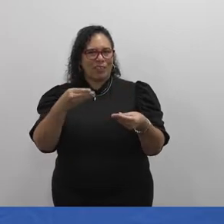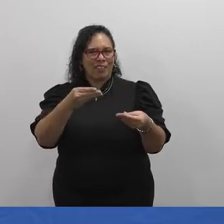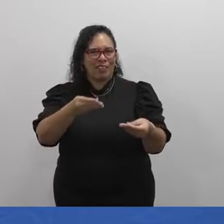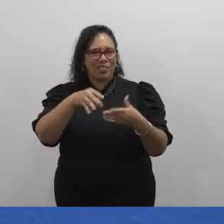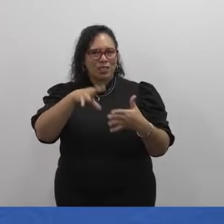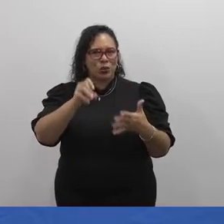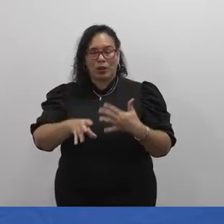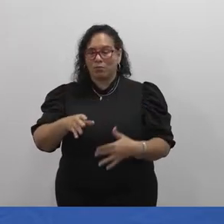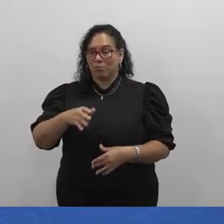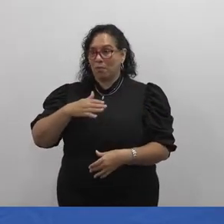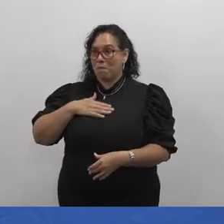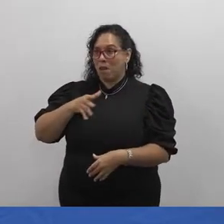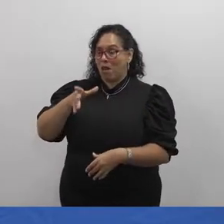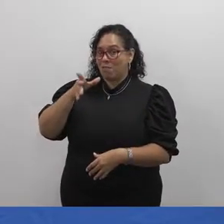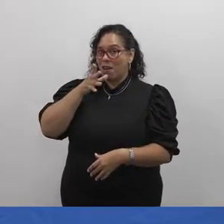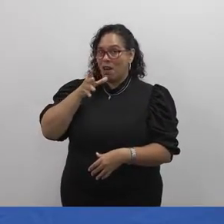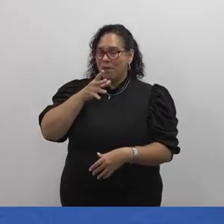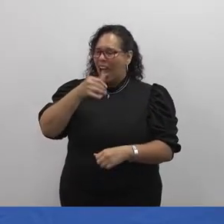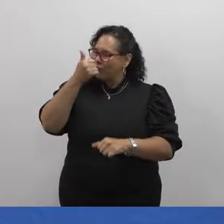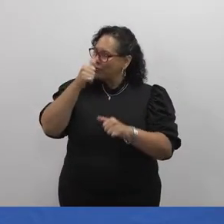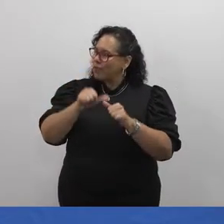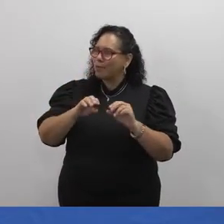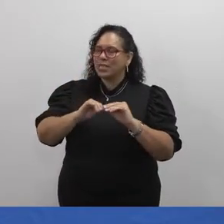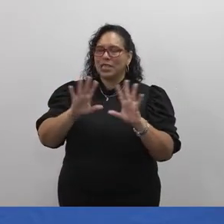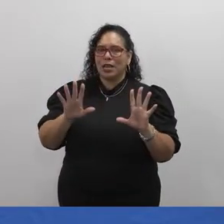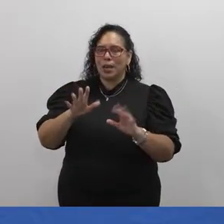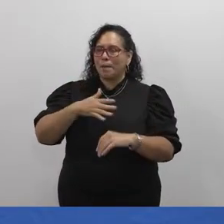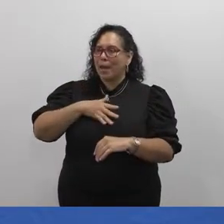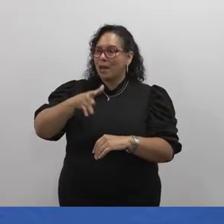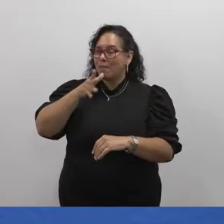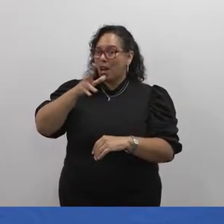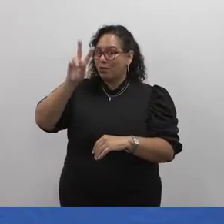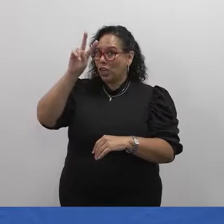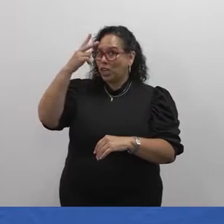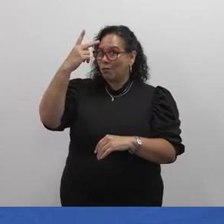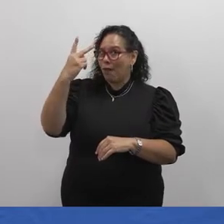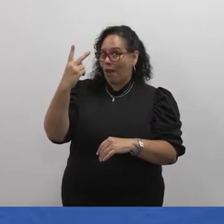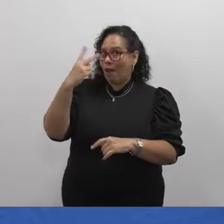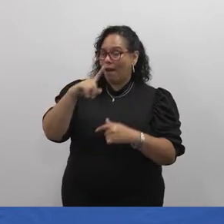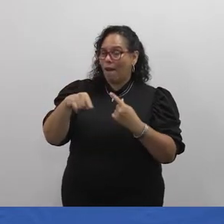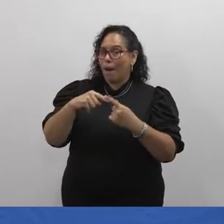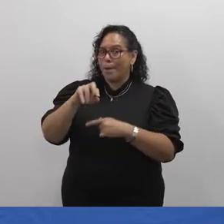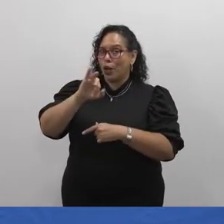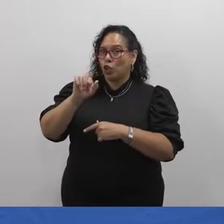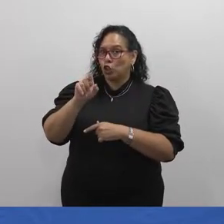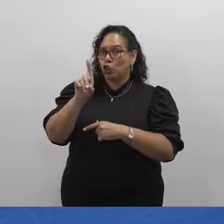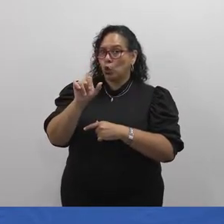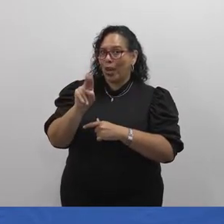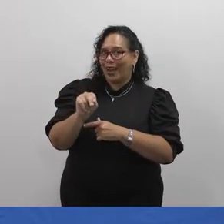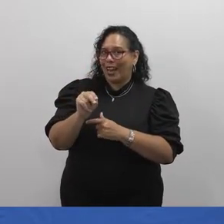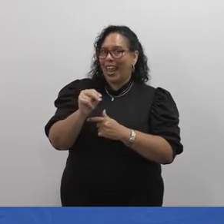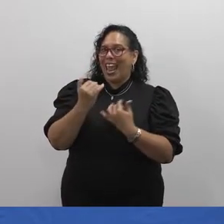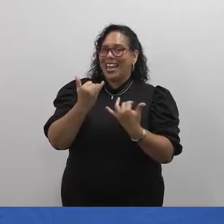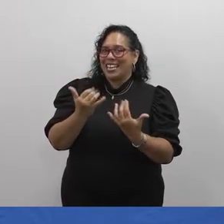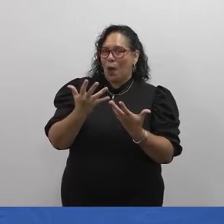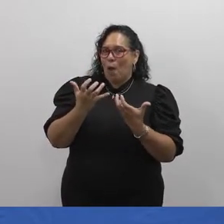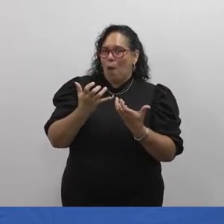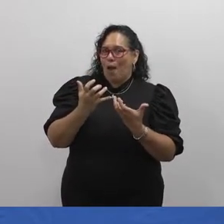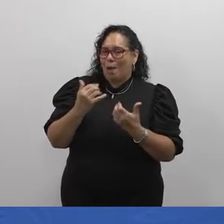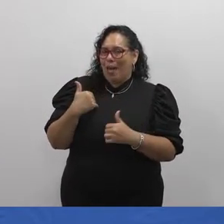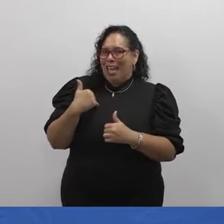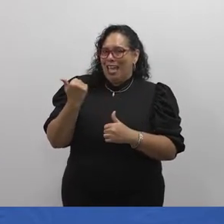said, my mom, I remember this vividly, changed her mind about Jordan, and now she wants my younger